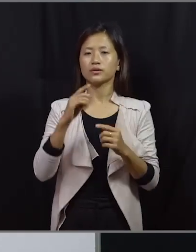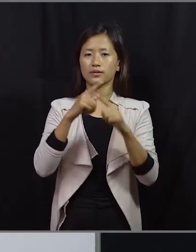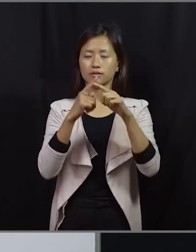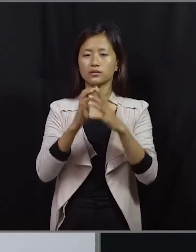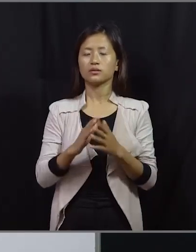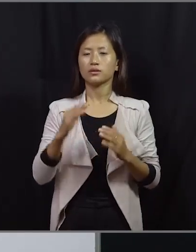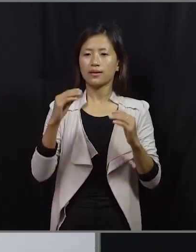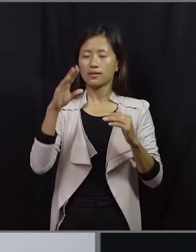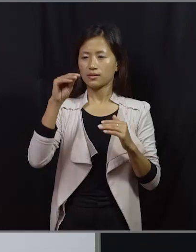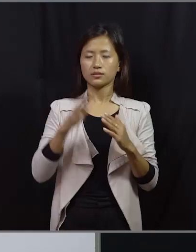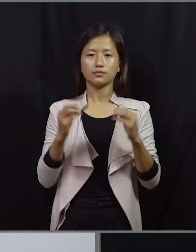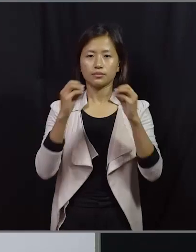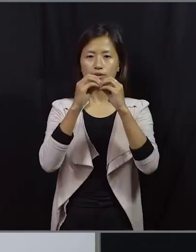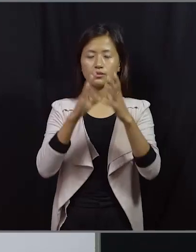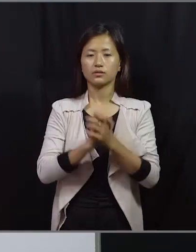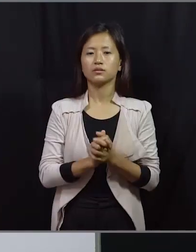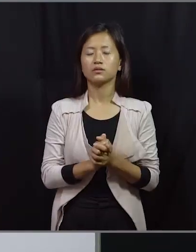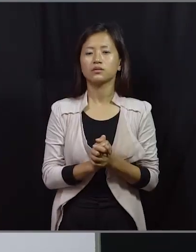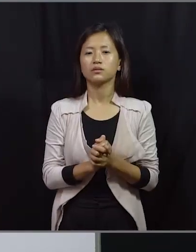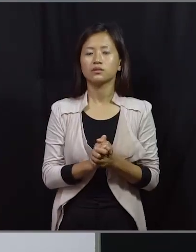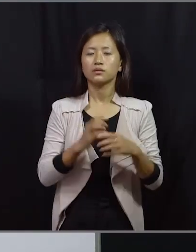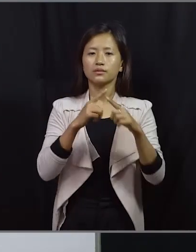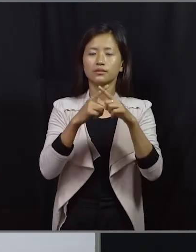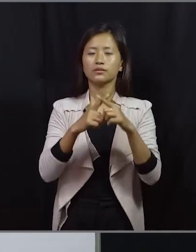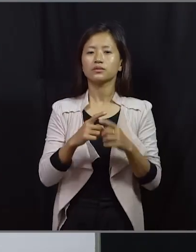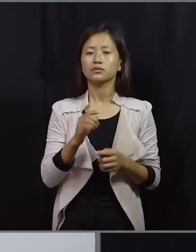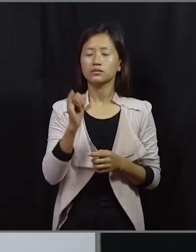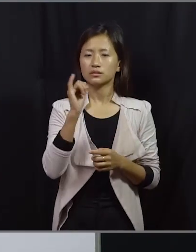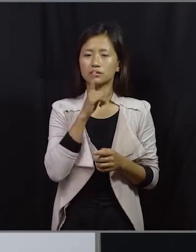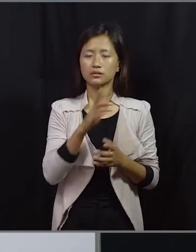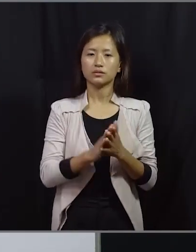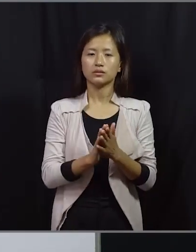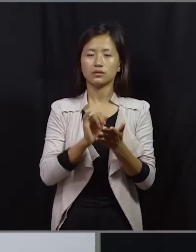b, and this one x such that